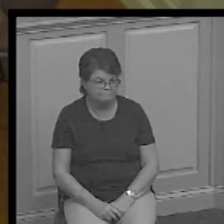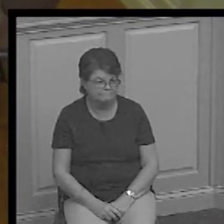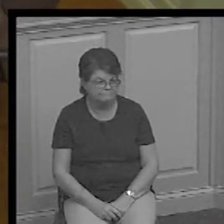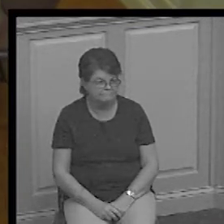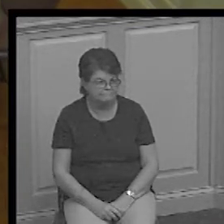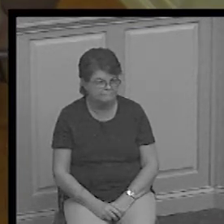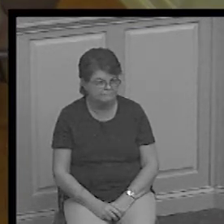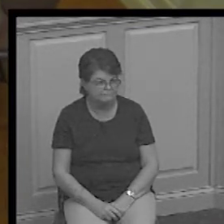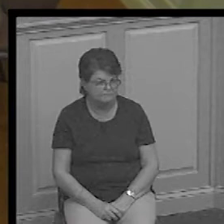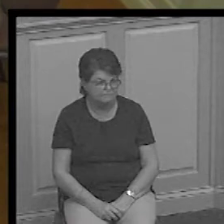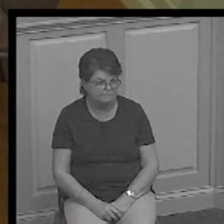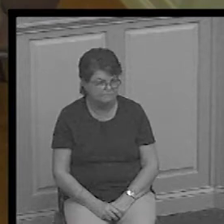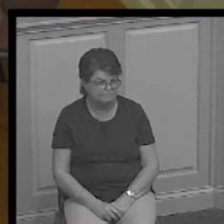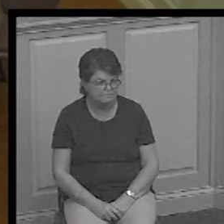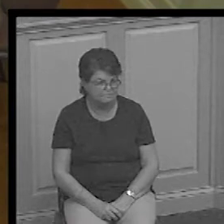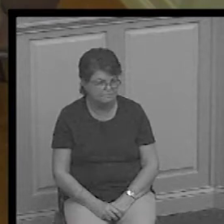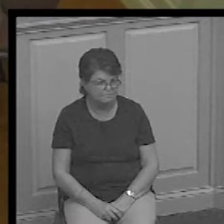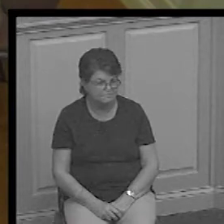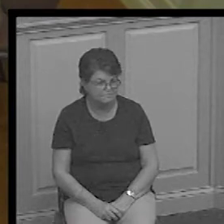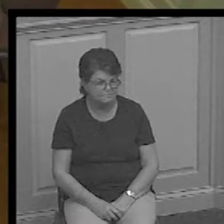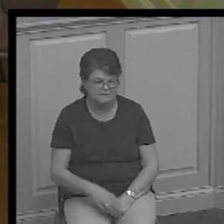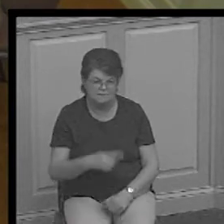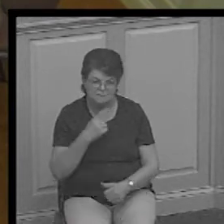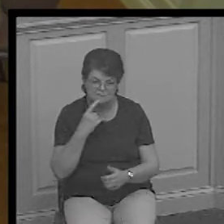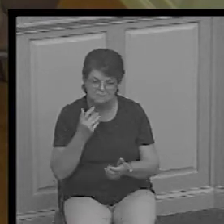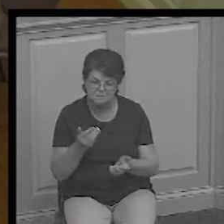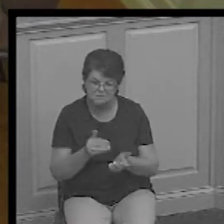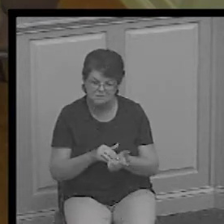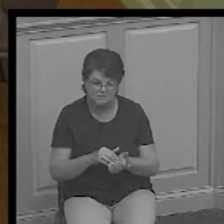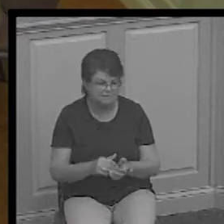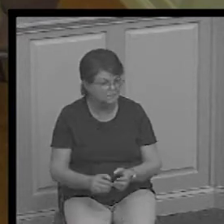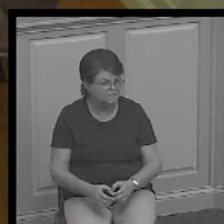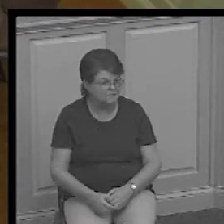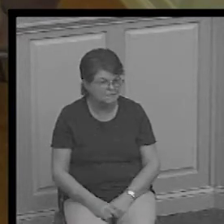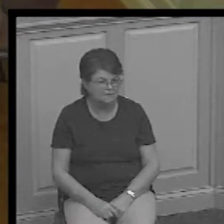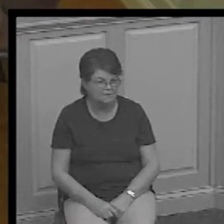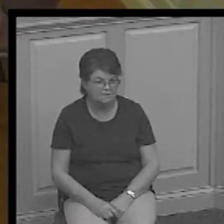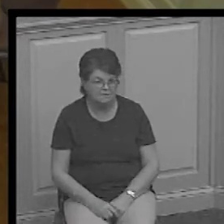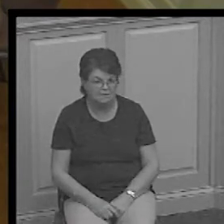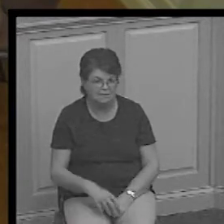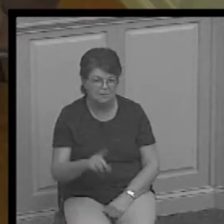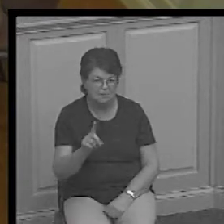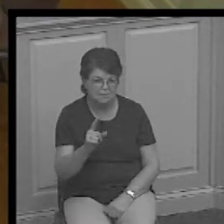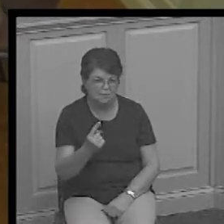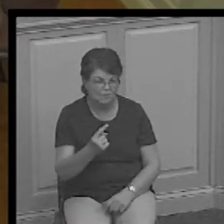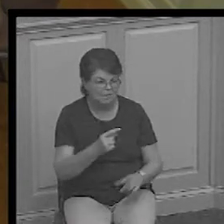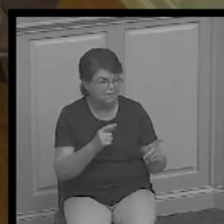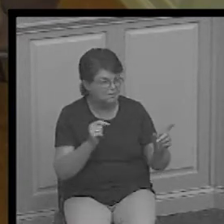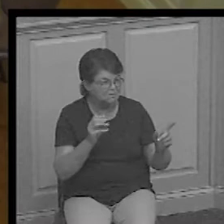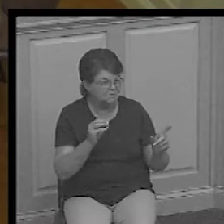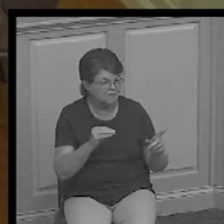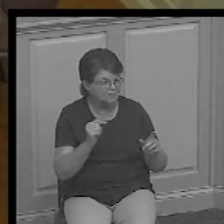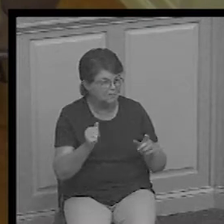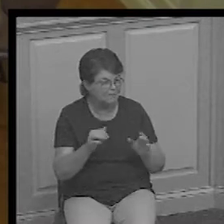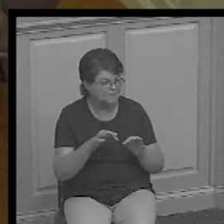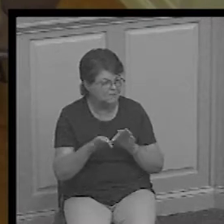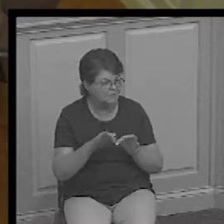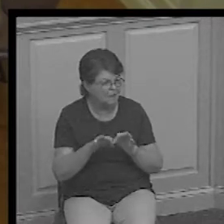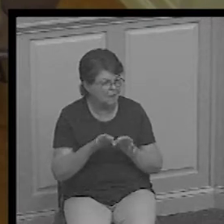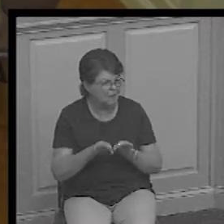So how some of them can do what? Say that last statement. You want to? Oh, on page D1, but I think Tom can speak to it very